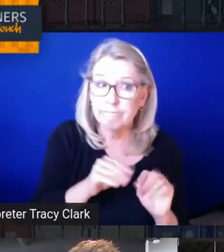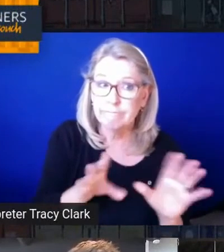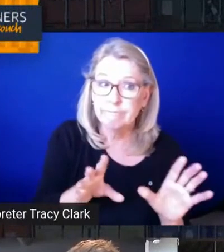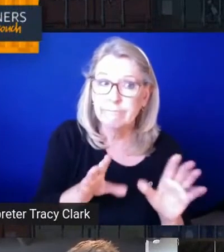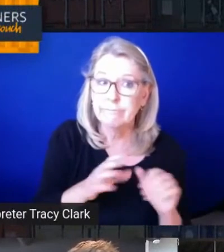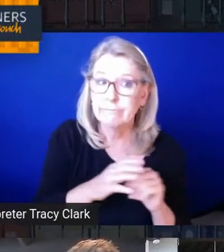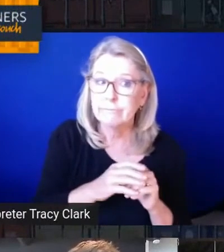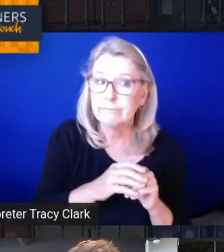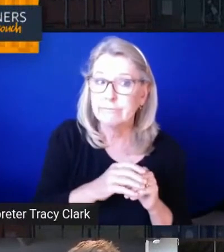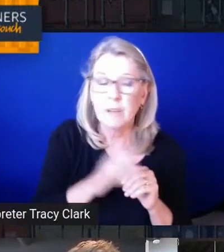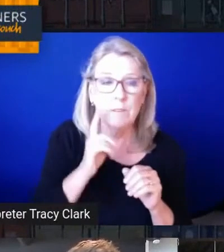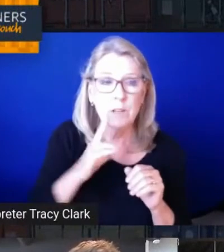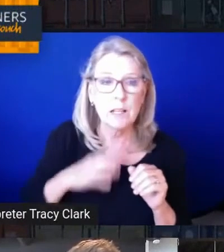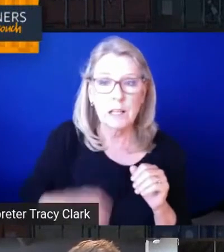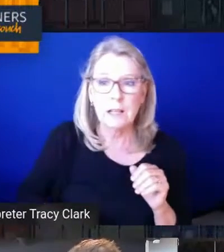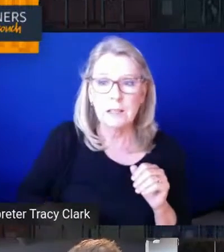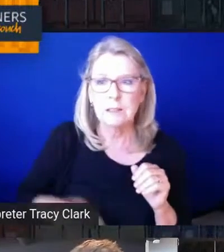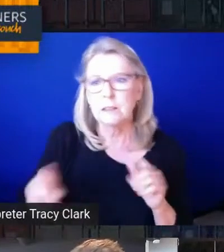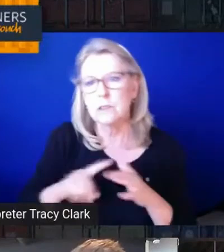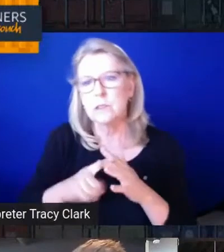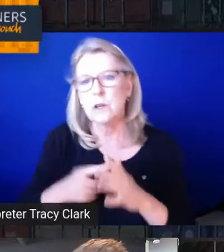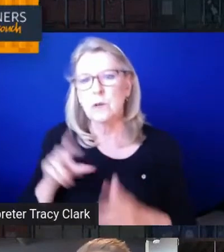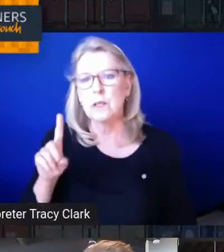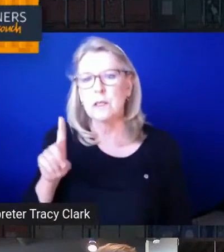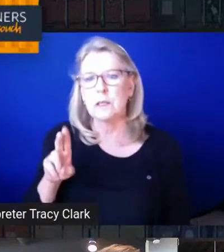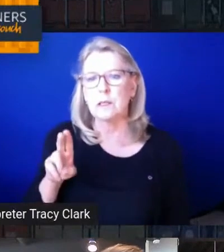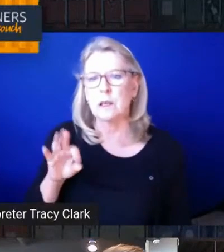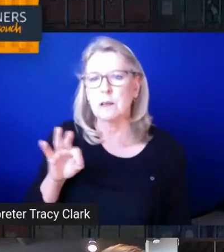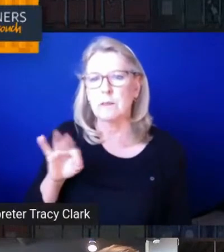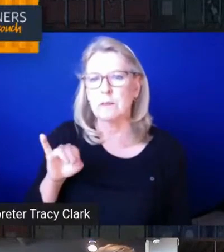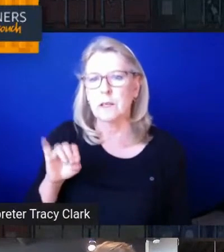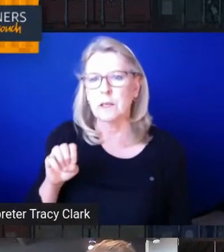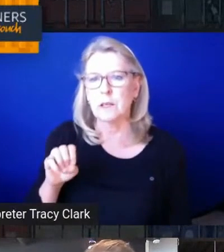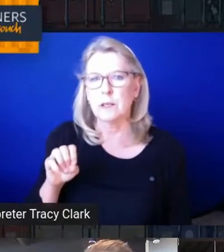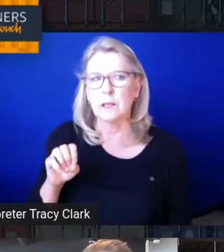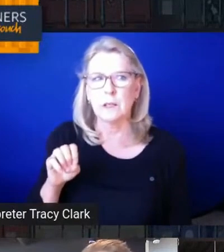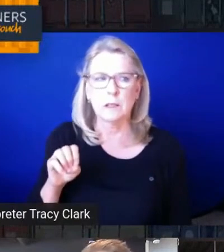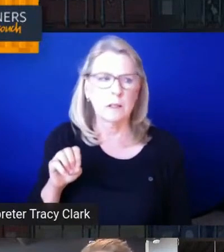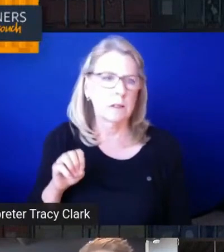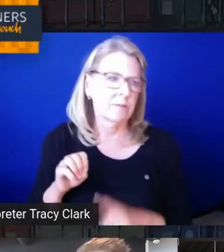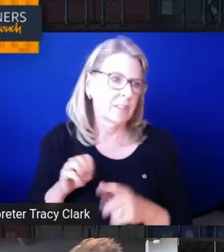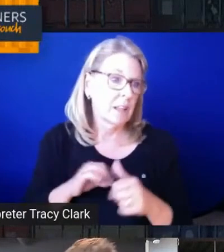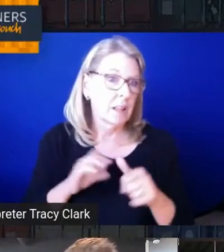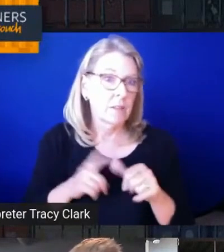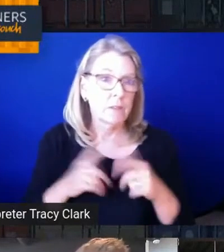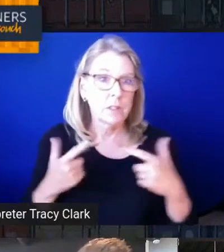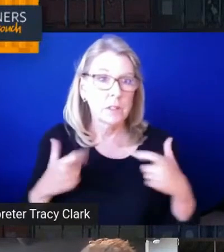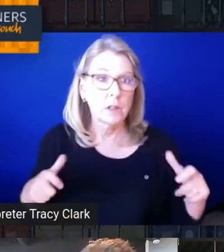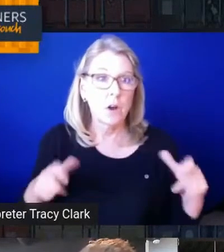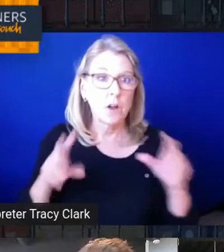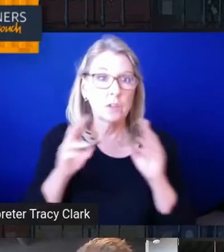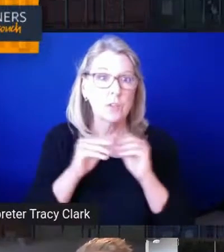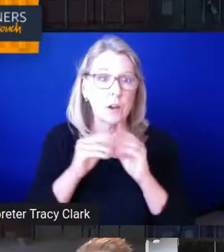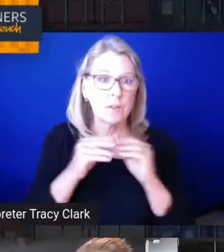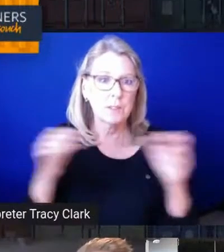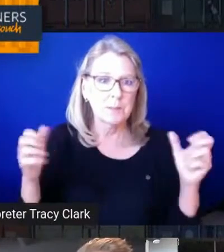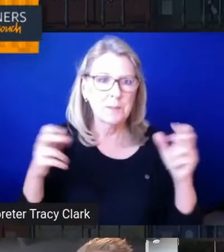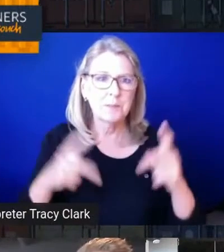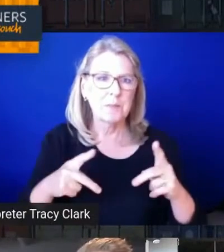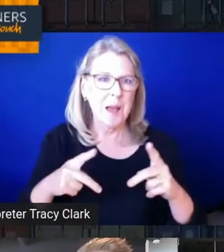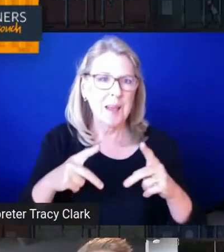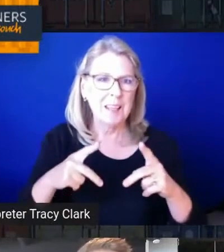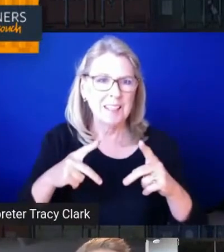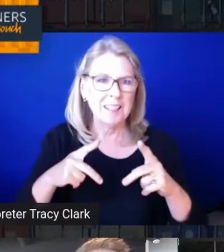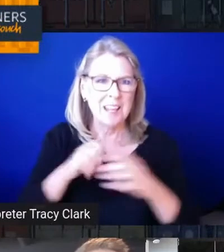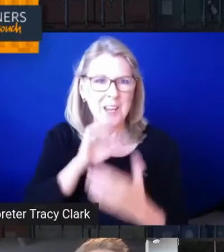Duffy? So Kubecon, I mean, this will be the first large conference I've been back at in person, and it's really been great kind of connecting with people again